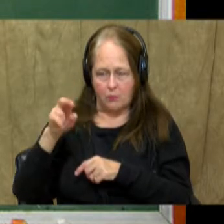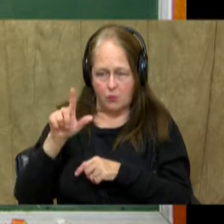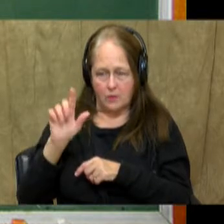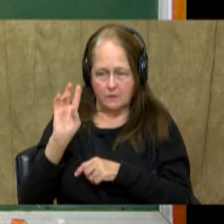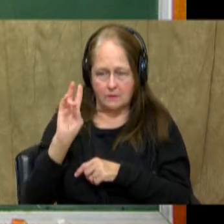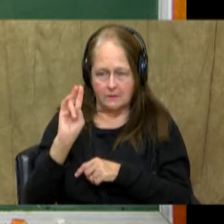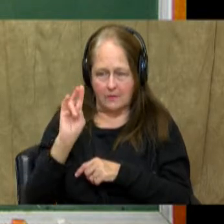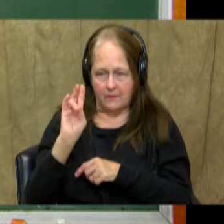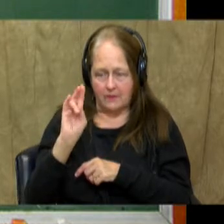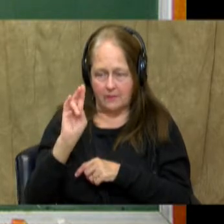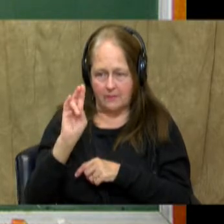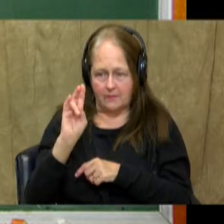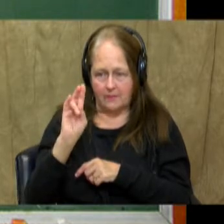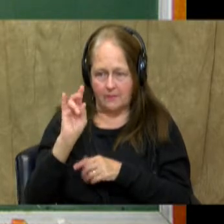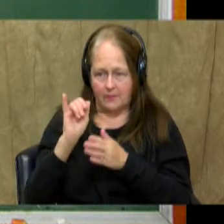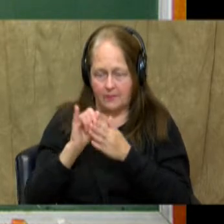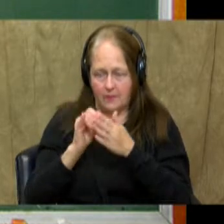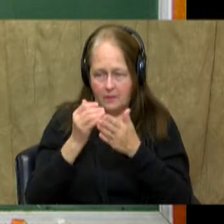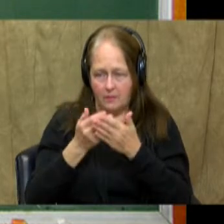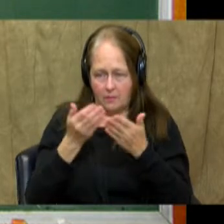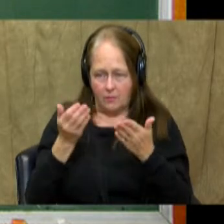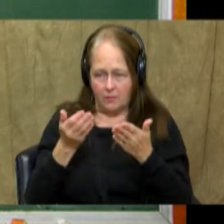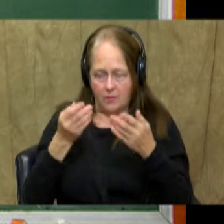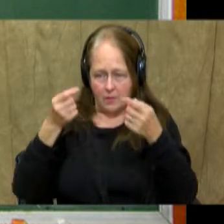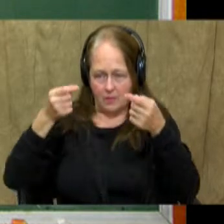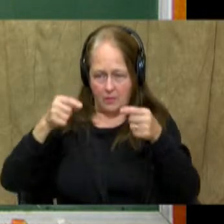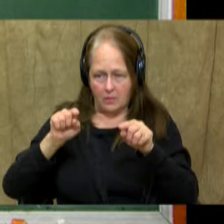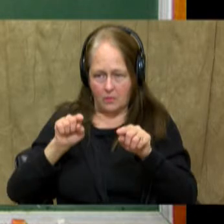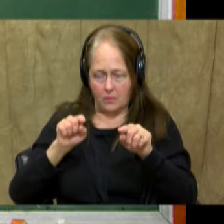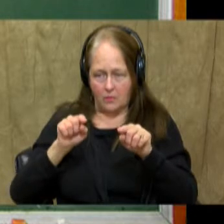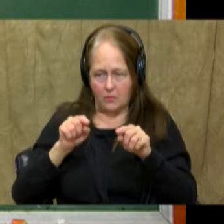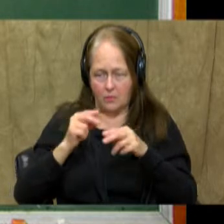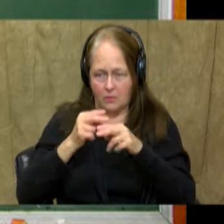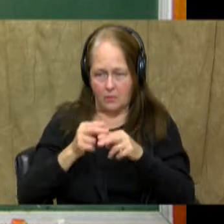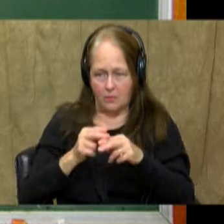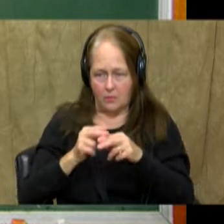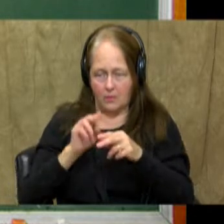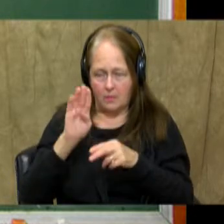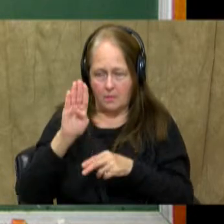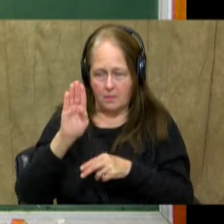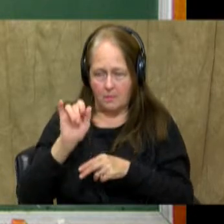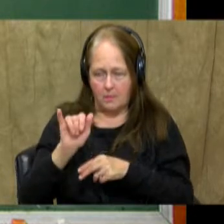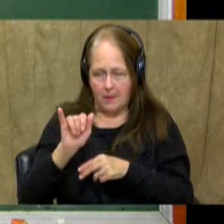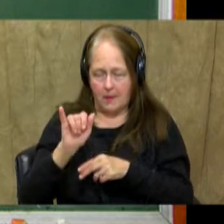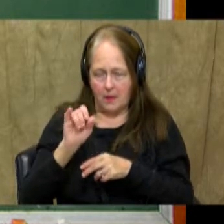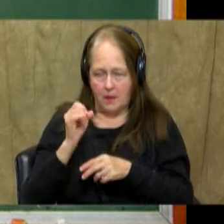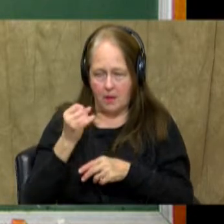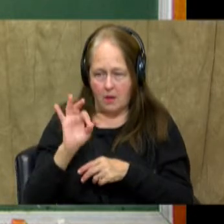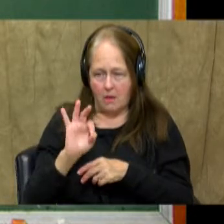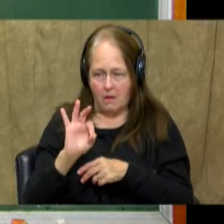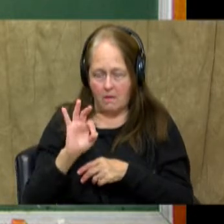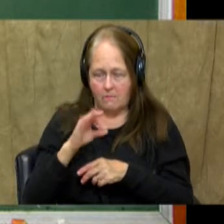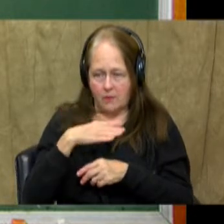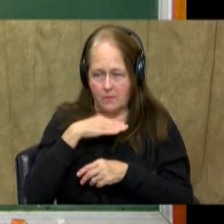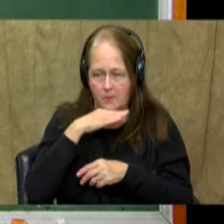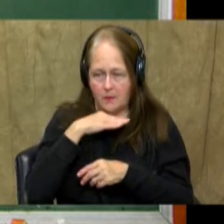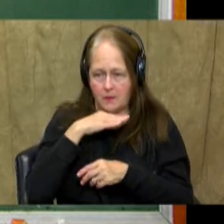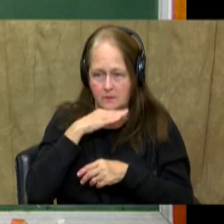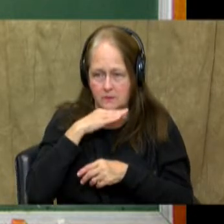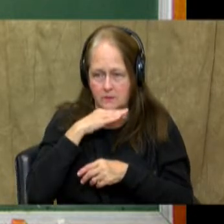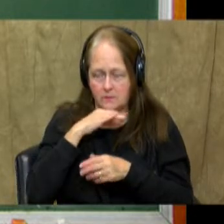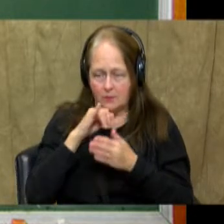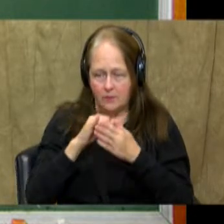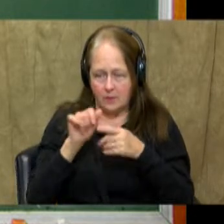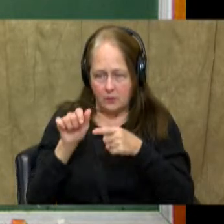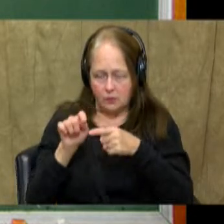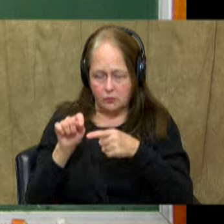17th, there was this thing that happened that is called the Bay of Pigs. The CIA began